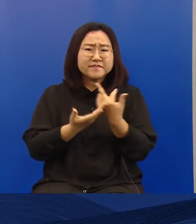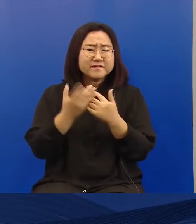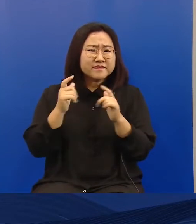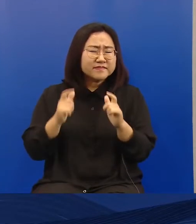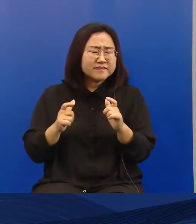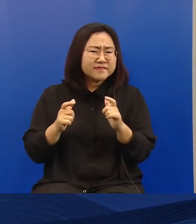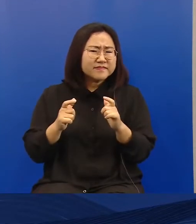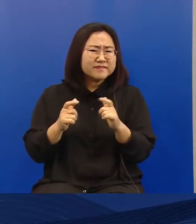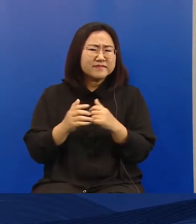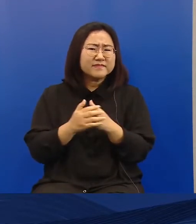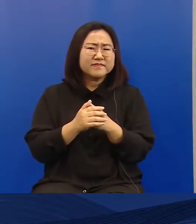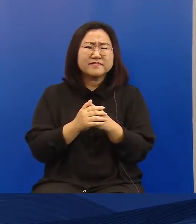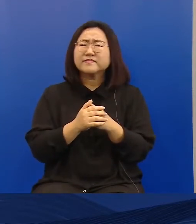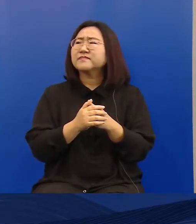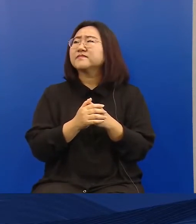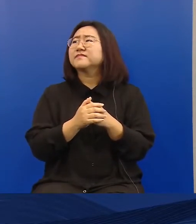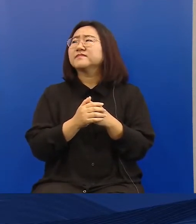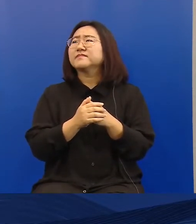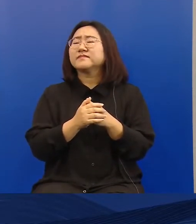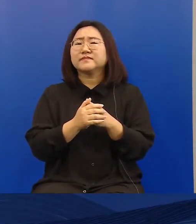sign language interpretation is.